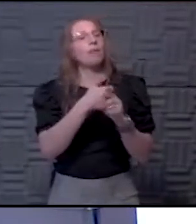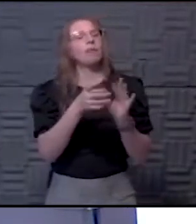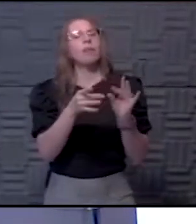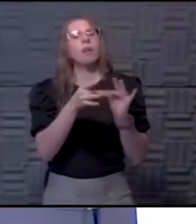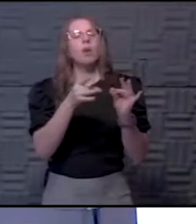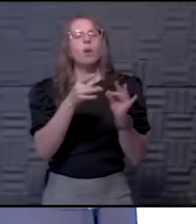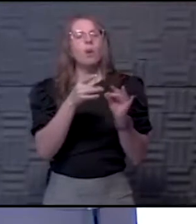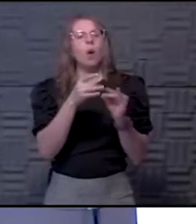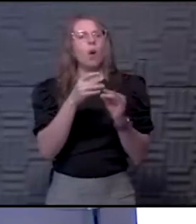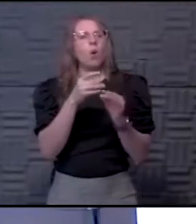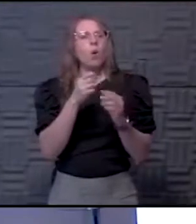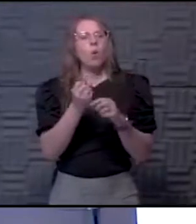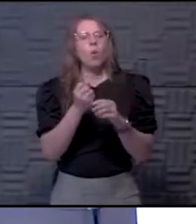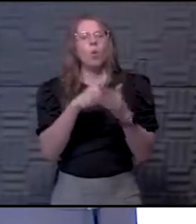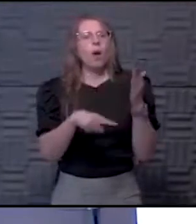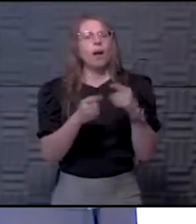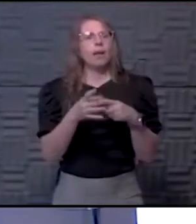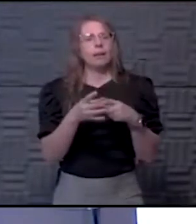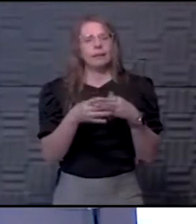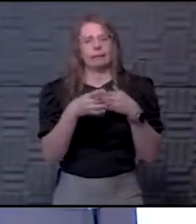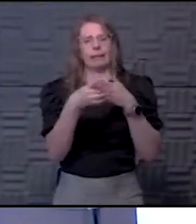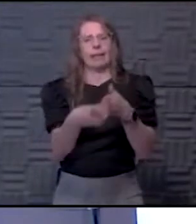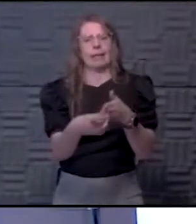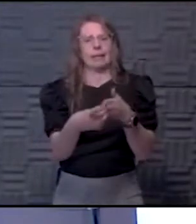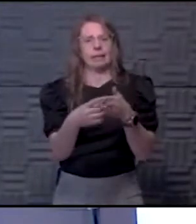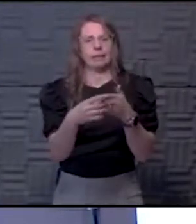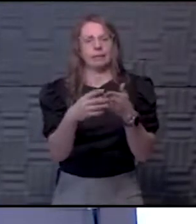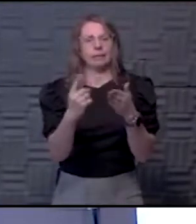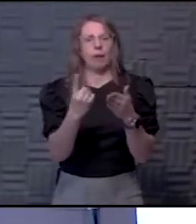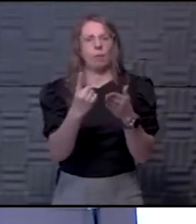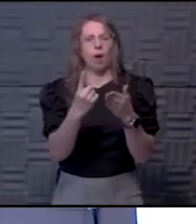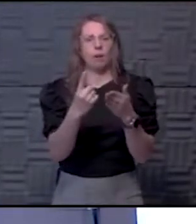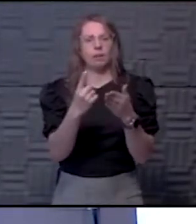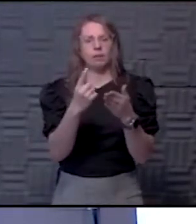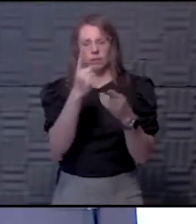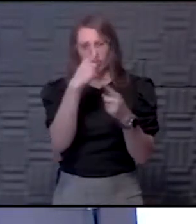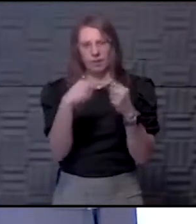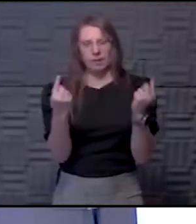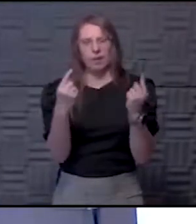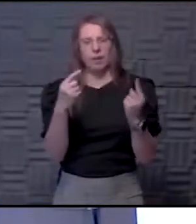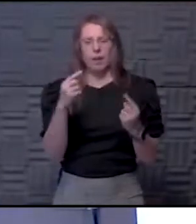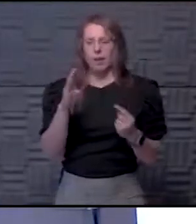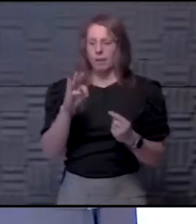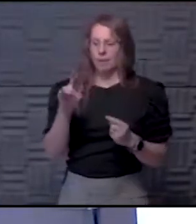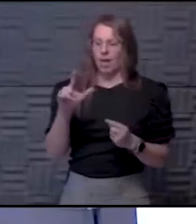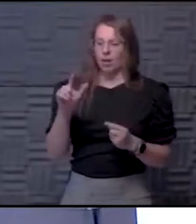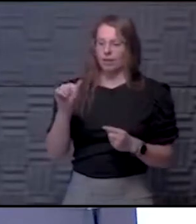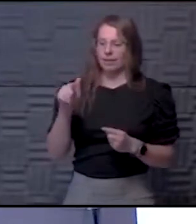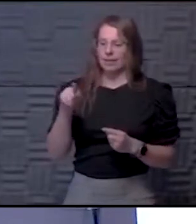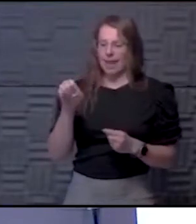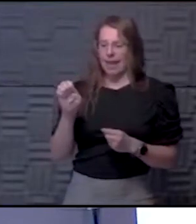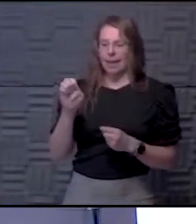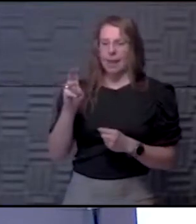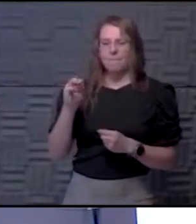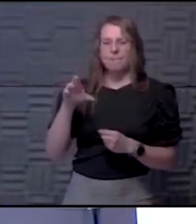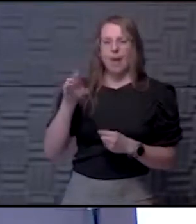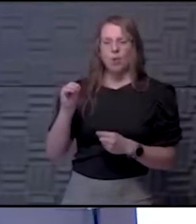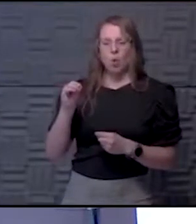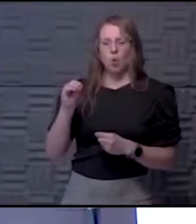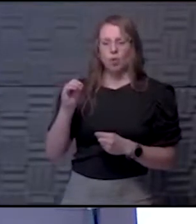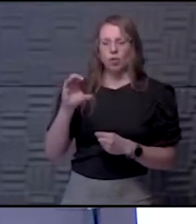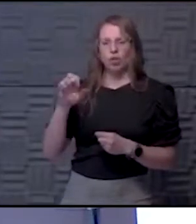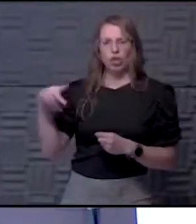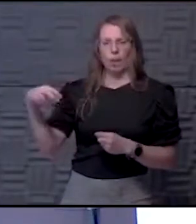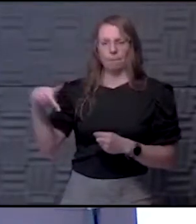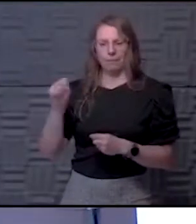leads someone toward the conspiracy theories like the Bill Gates microchips and unreported side effects? And